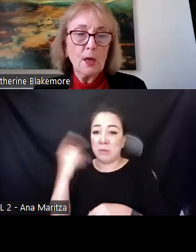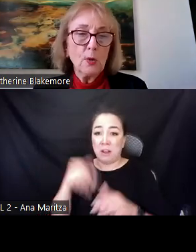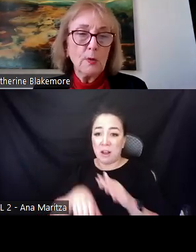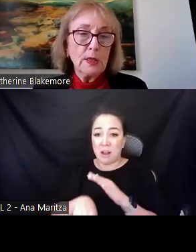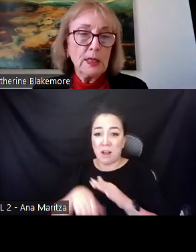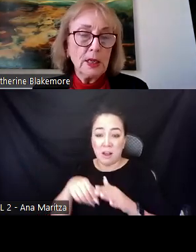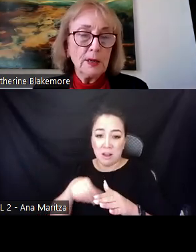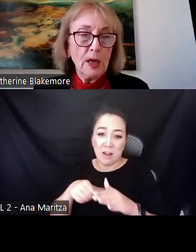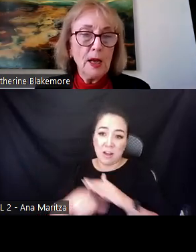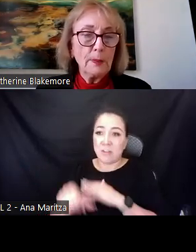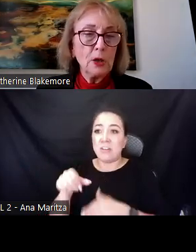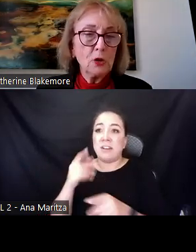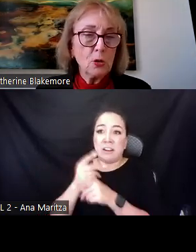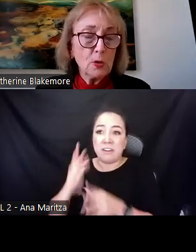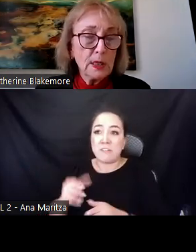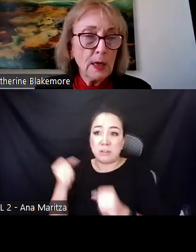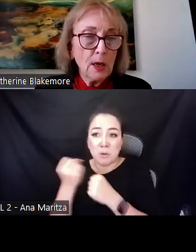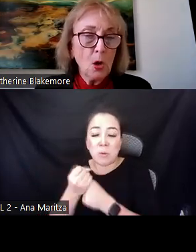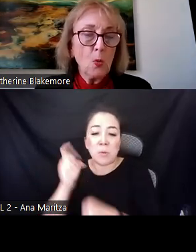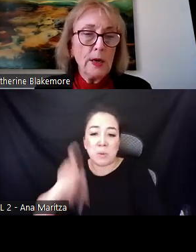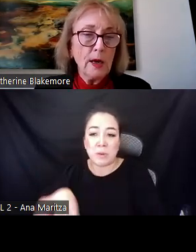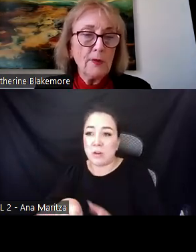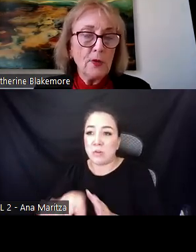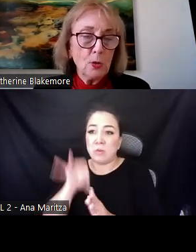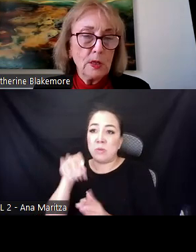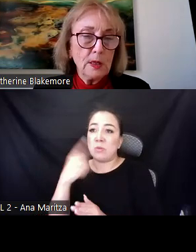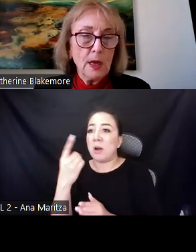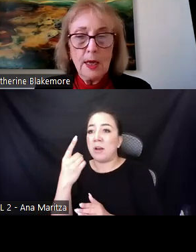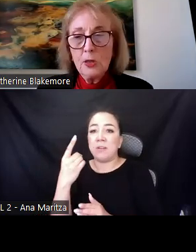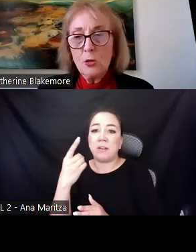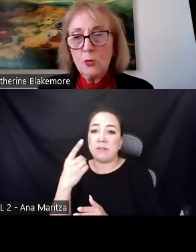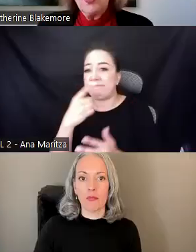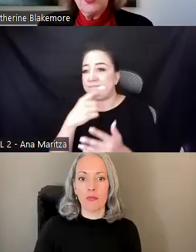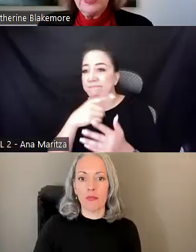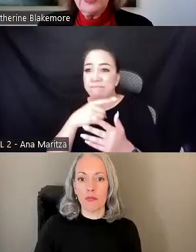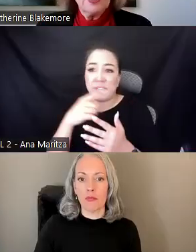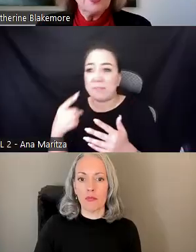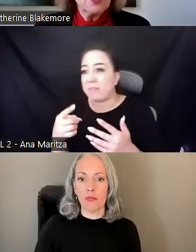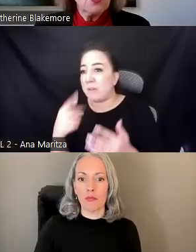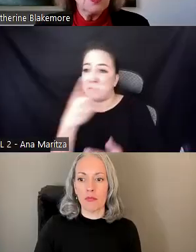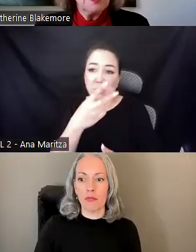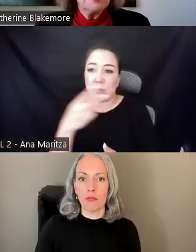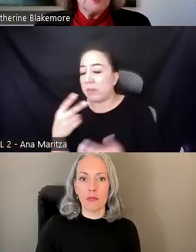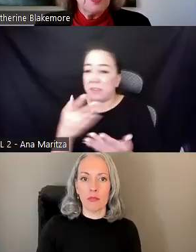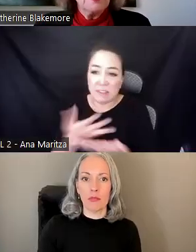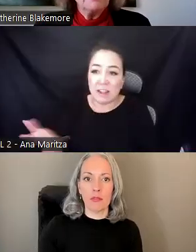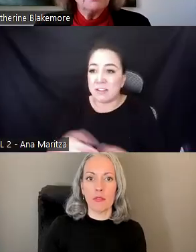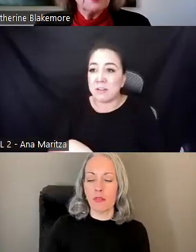support, we would need to choose one of those 2 things. So